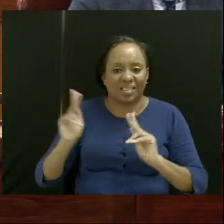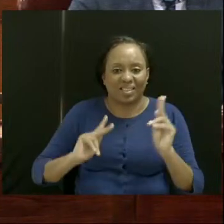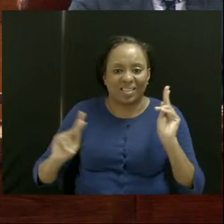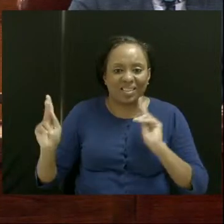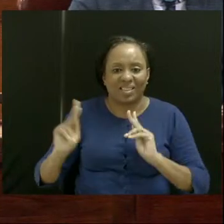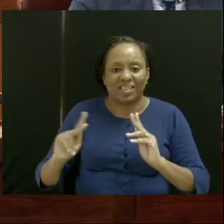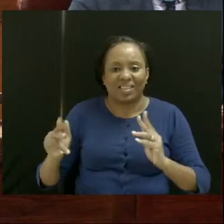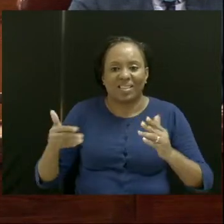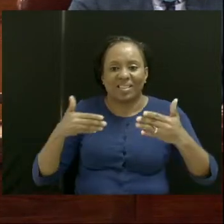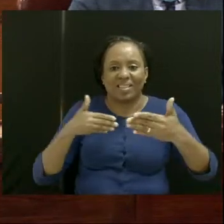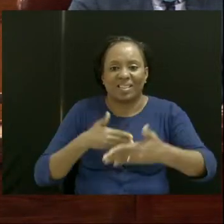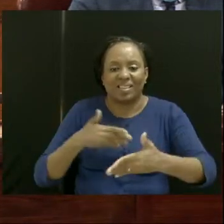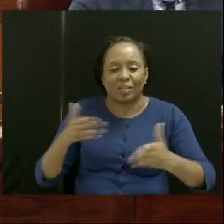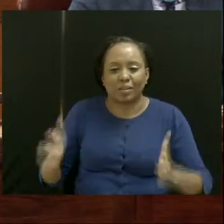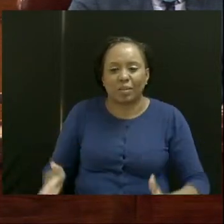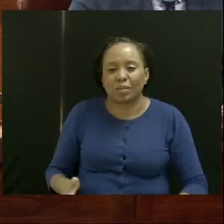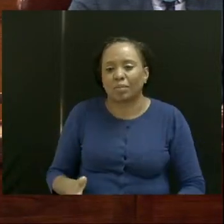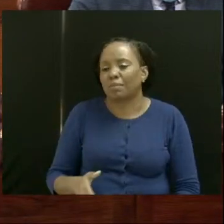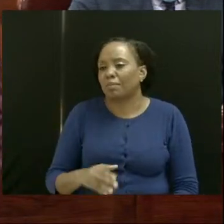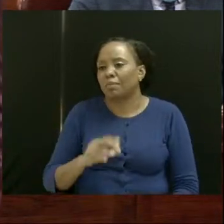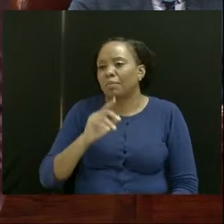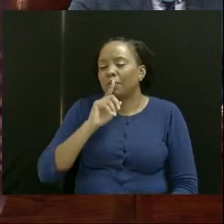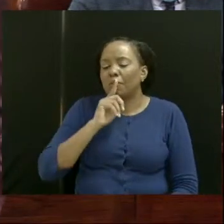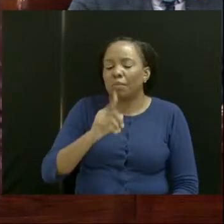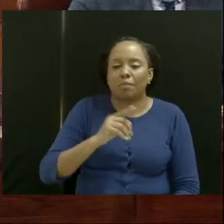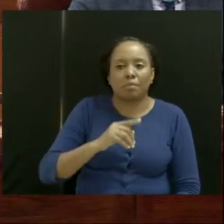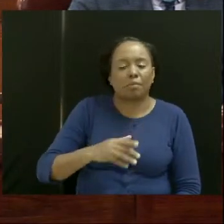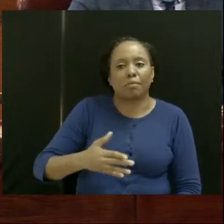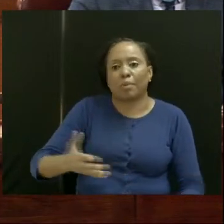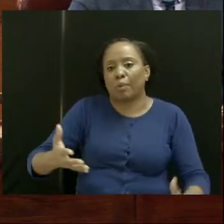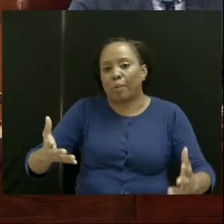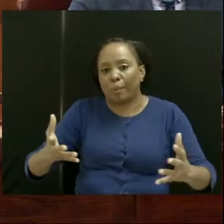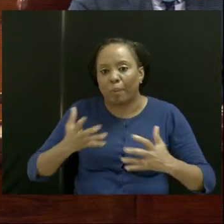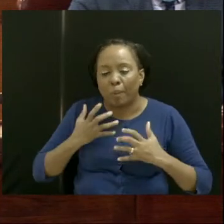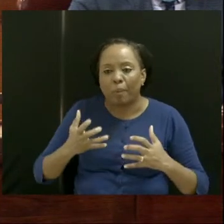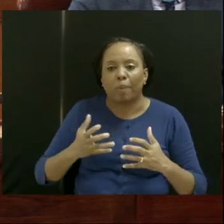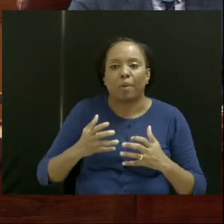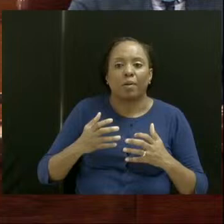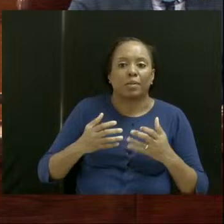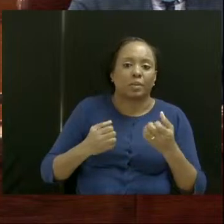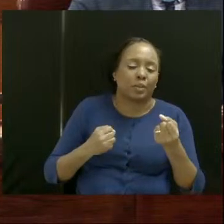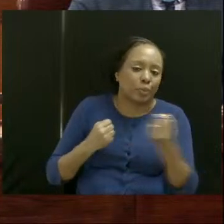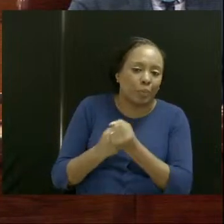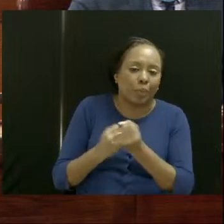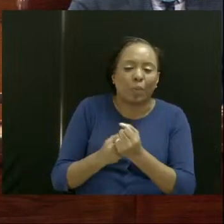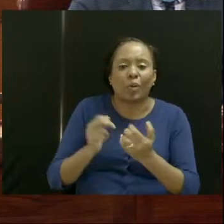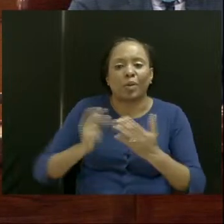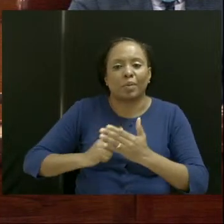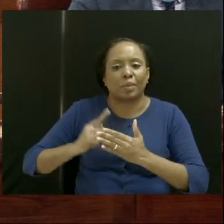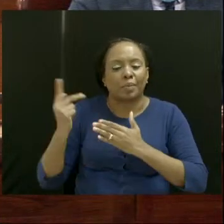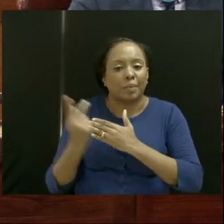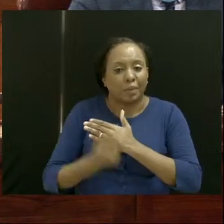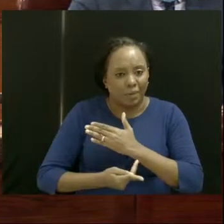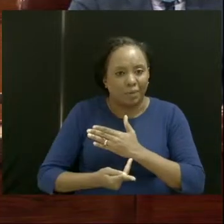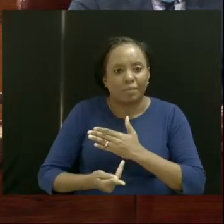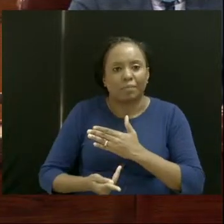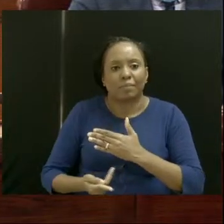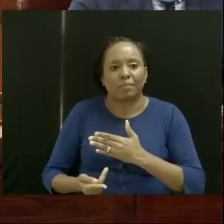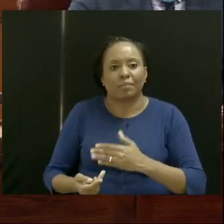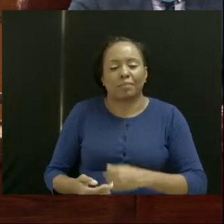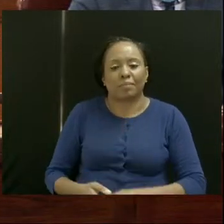was highly appreciative of this program and wanted to benefit from this scheme, this